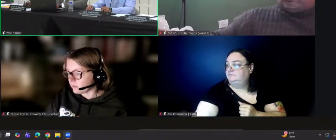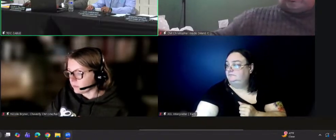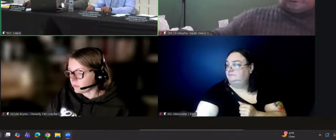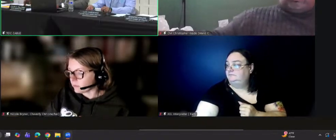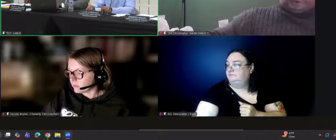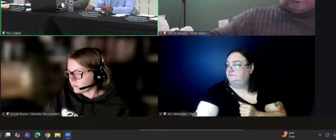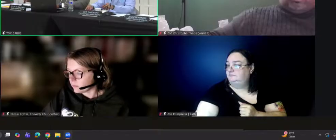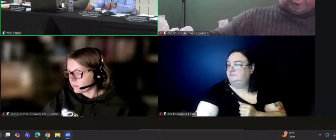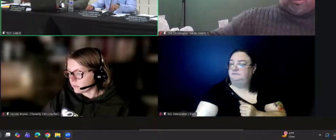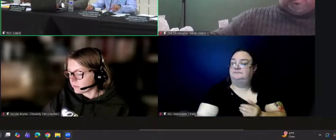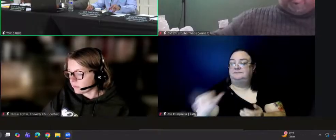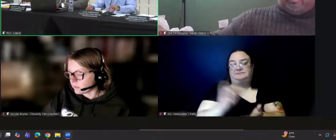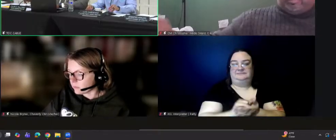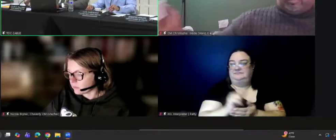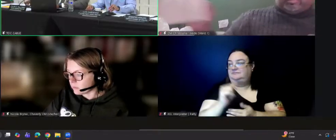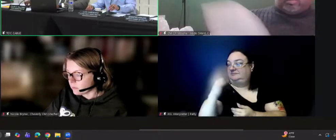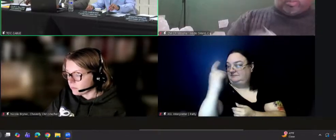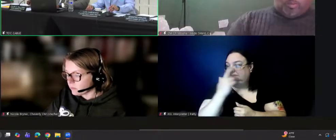questions.